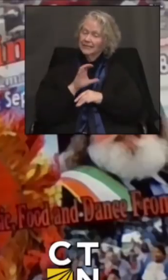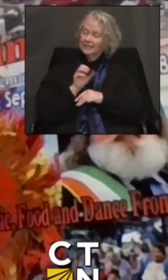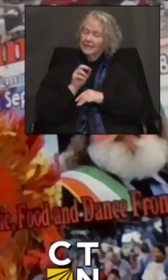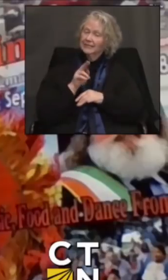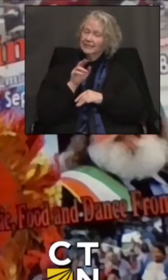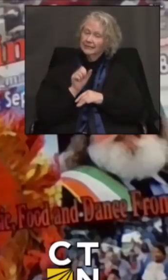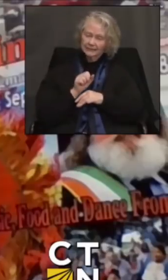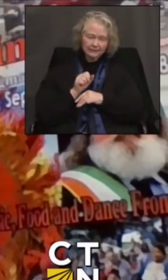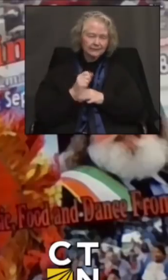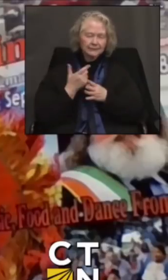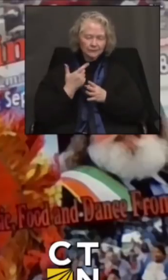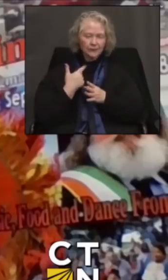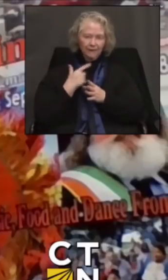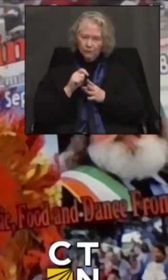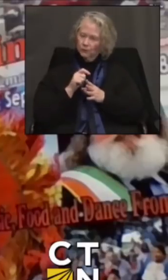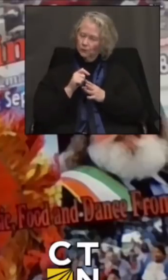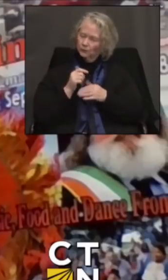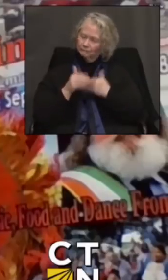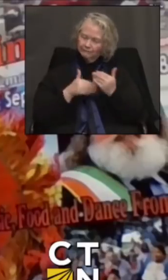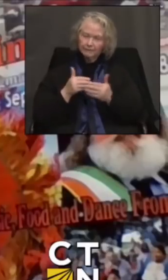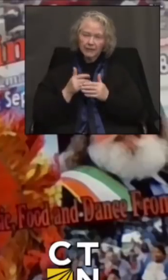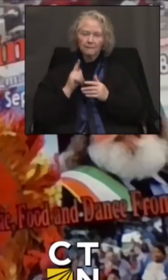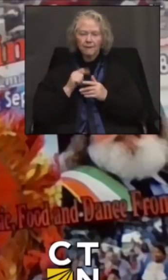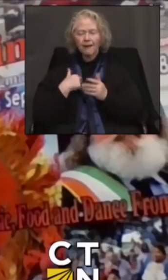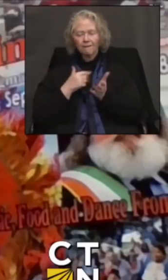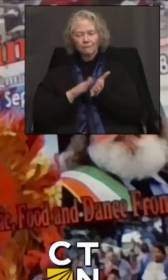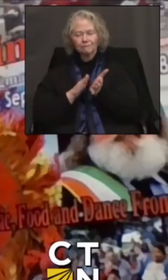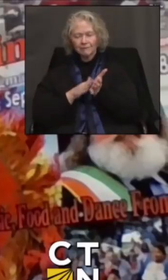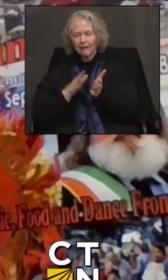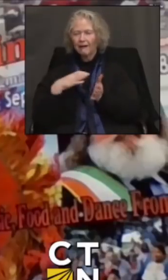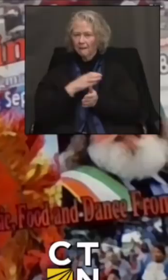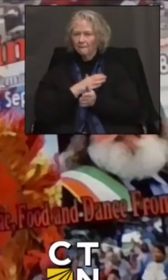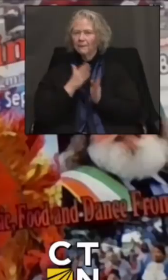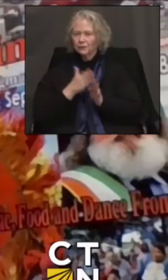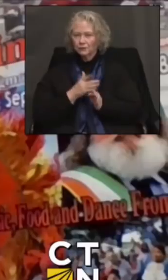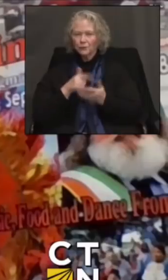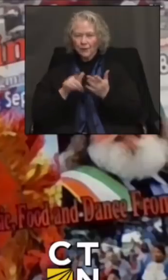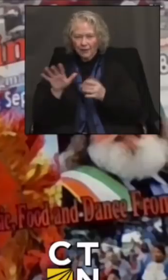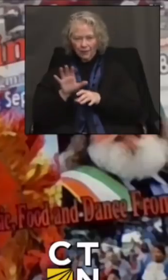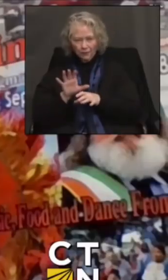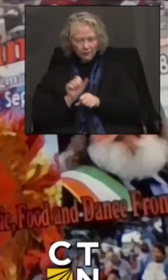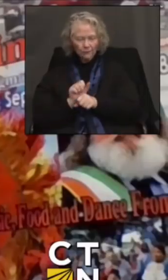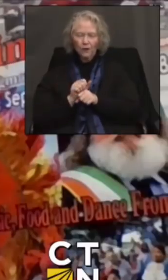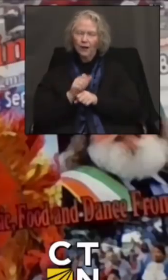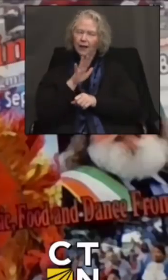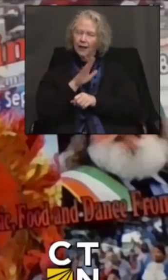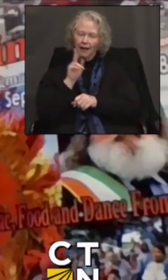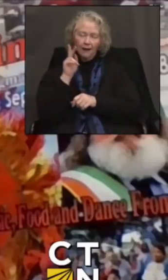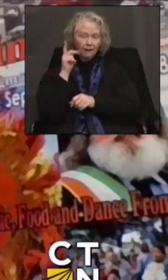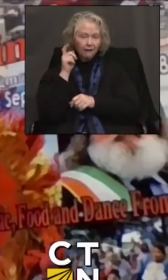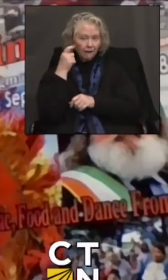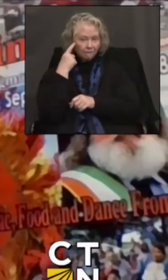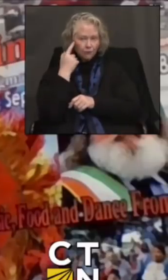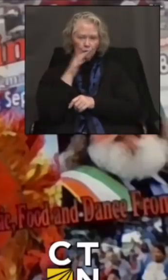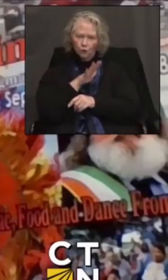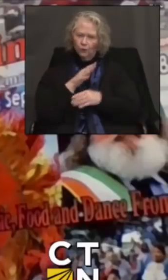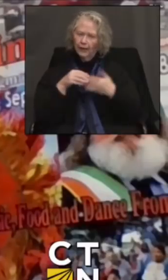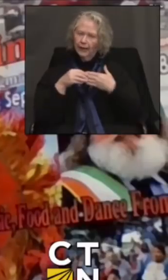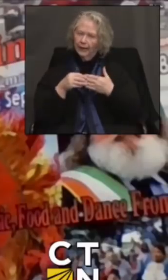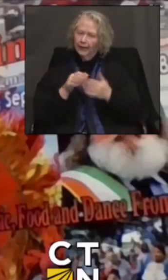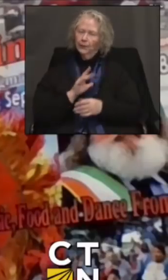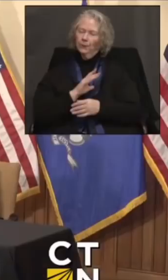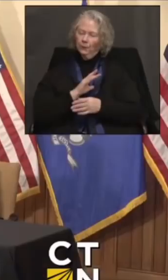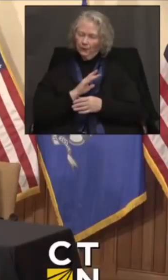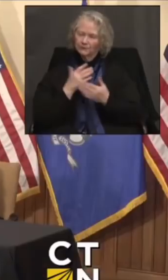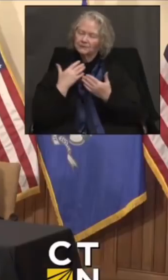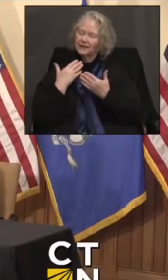to be complimentary of the commissioner and her work. And also, Governor Lamont, you for your leadership, sir. Thank you.